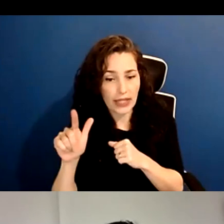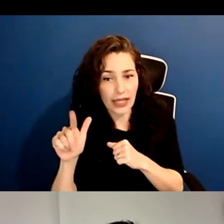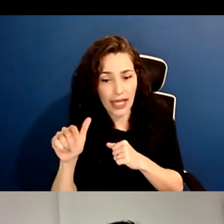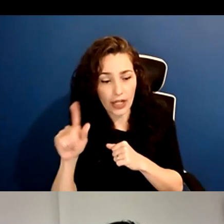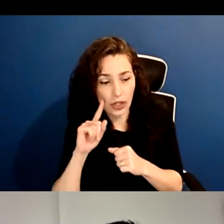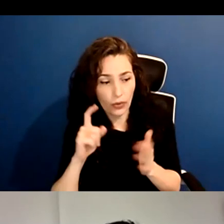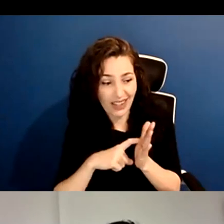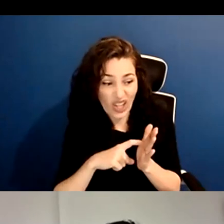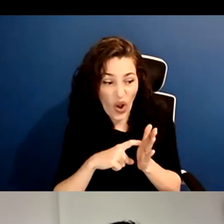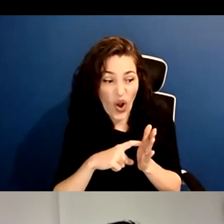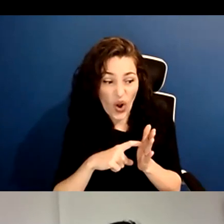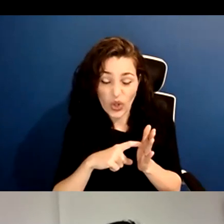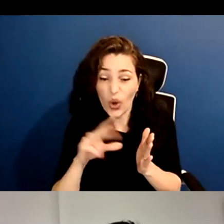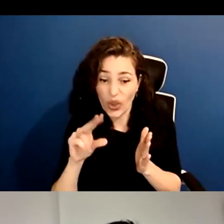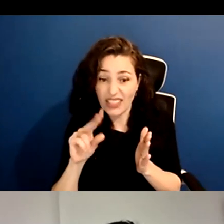of the film?